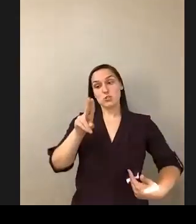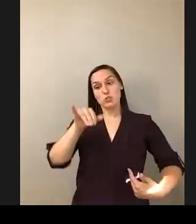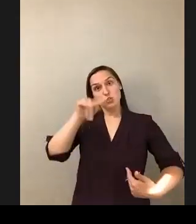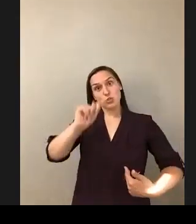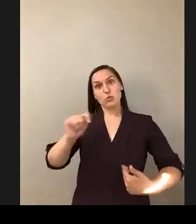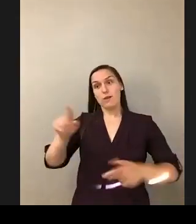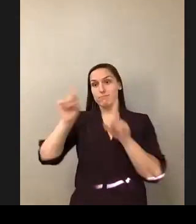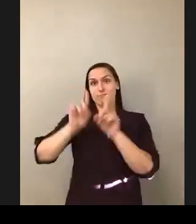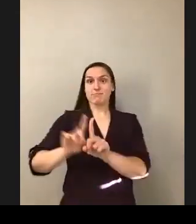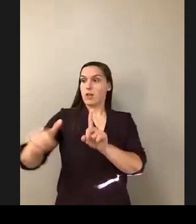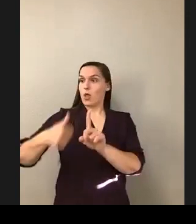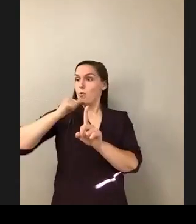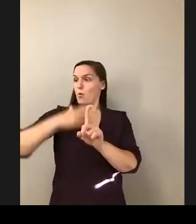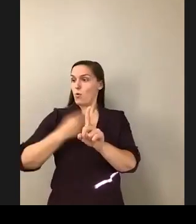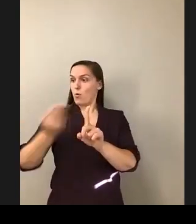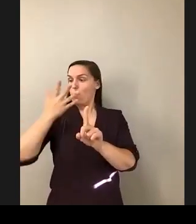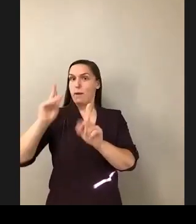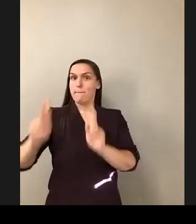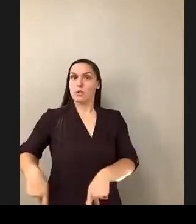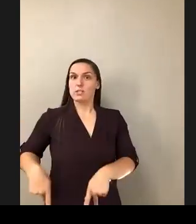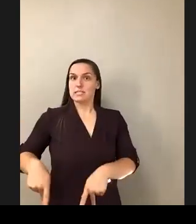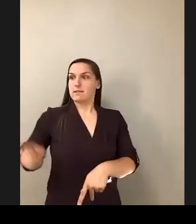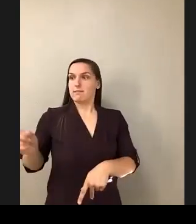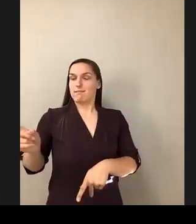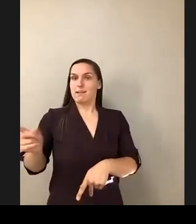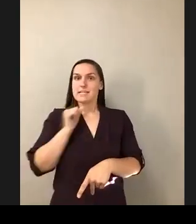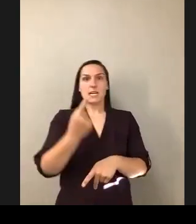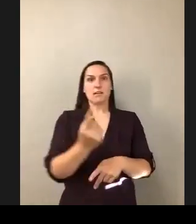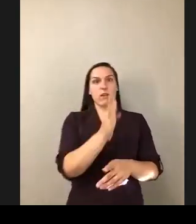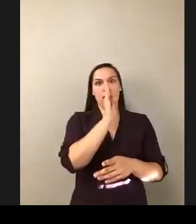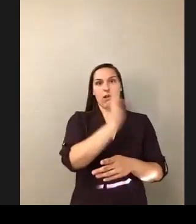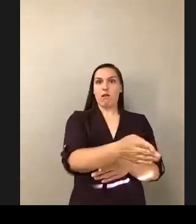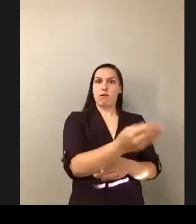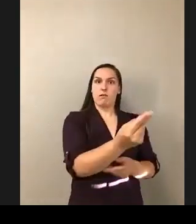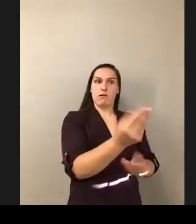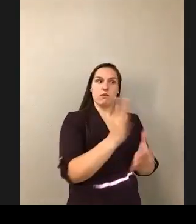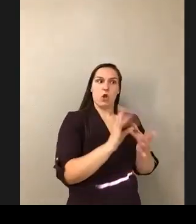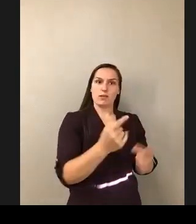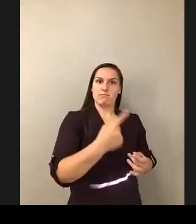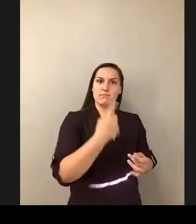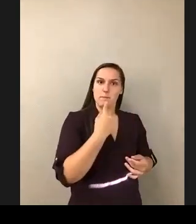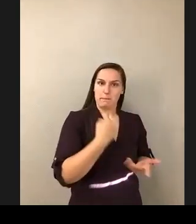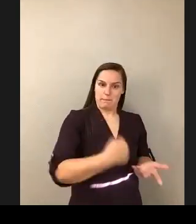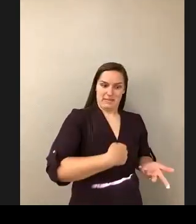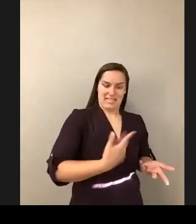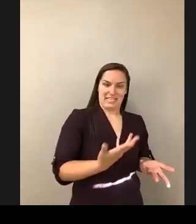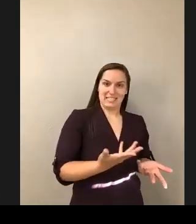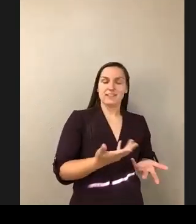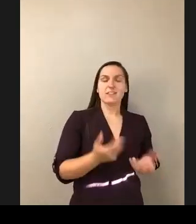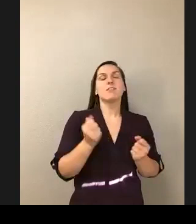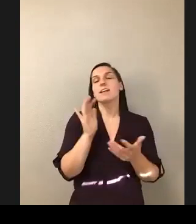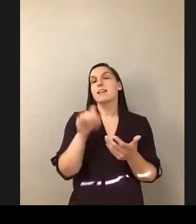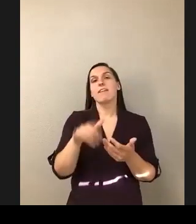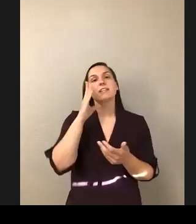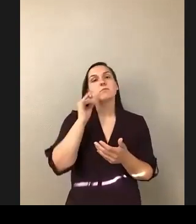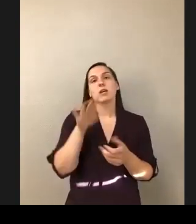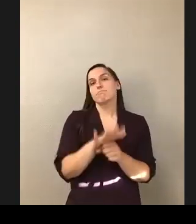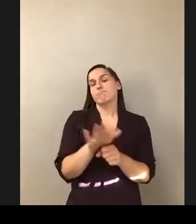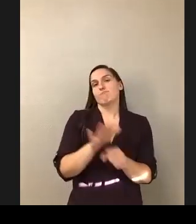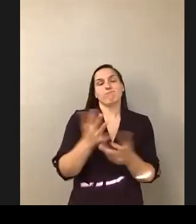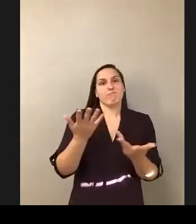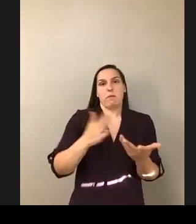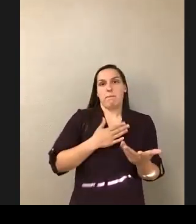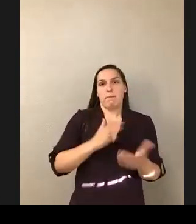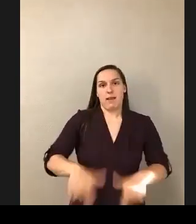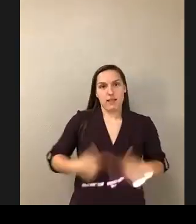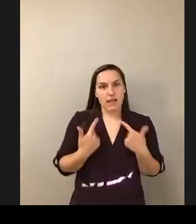the white person, didn't even address me, et cetera. So I've had enough of those experiences in my own life to understand, and it's very